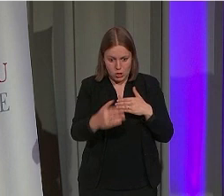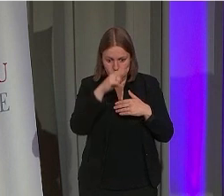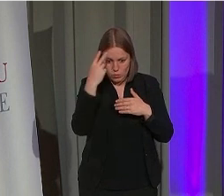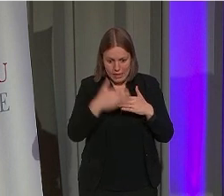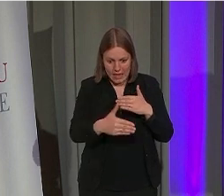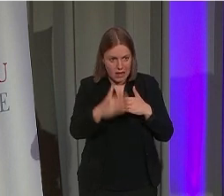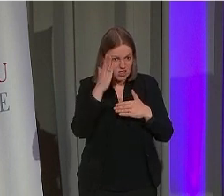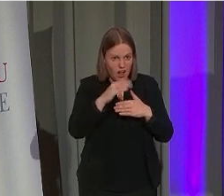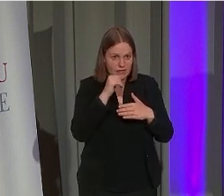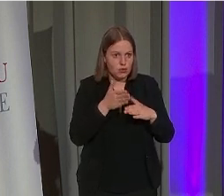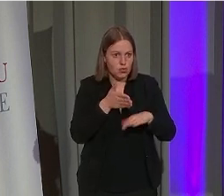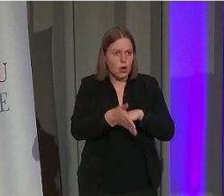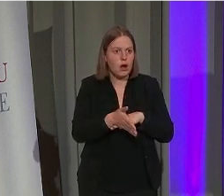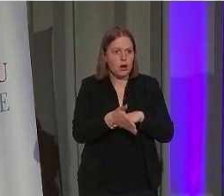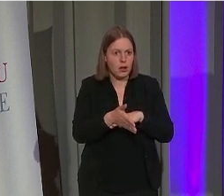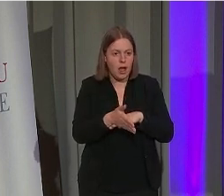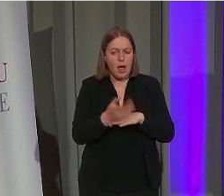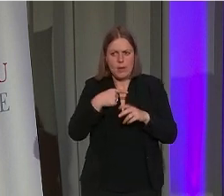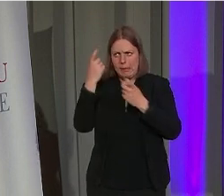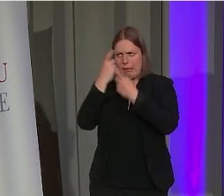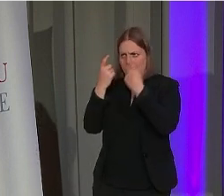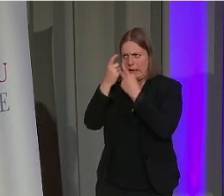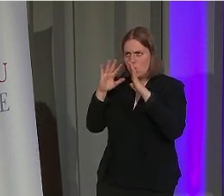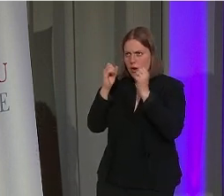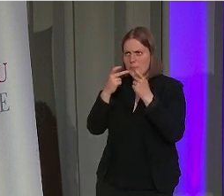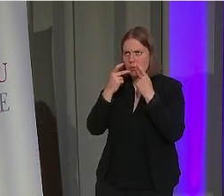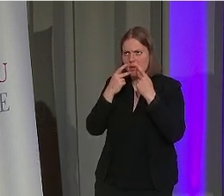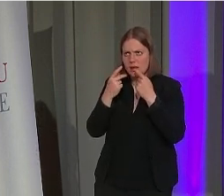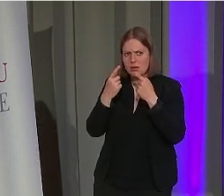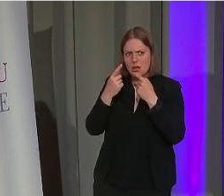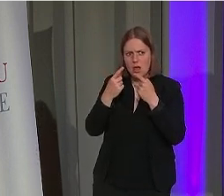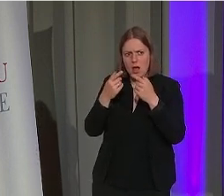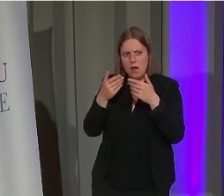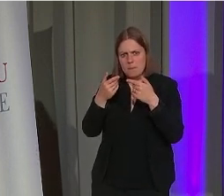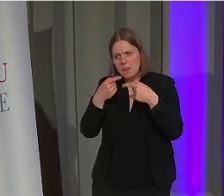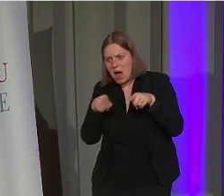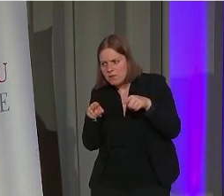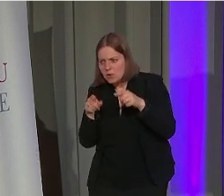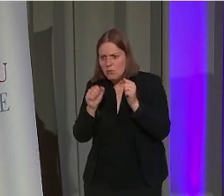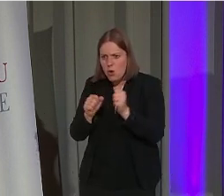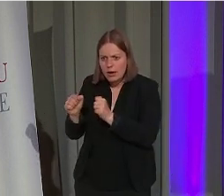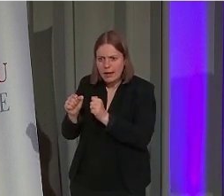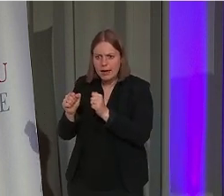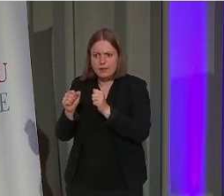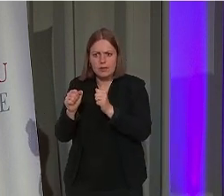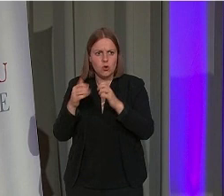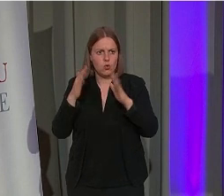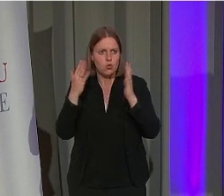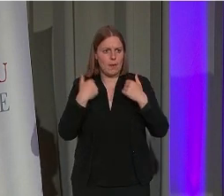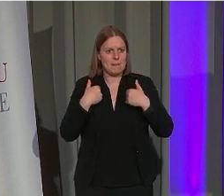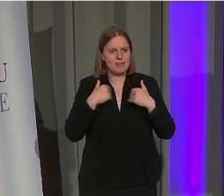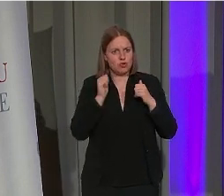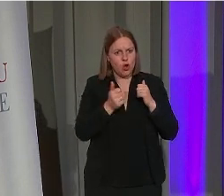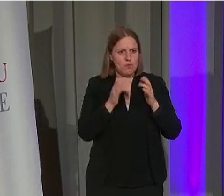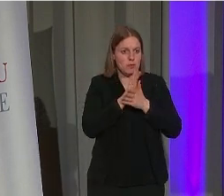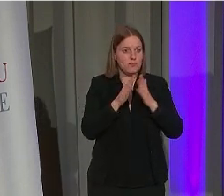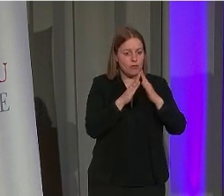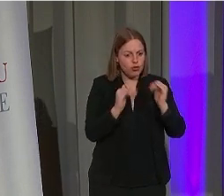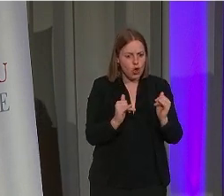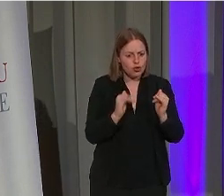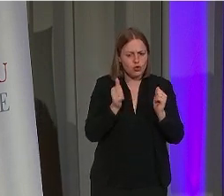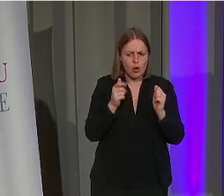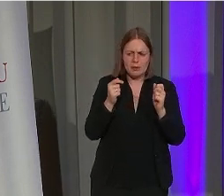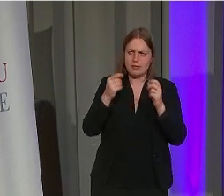who are temporarily inaccessible due to restoration. For those buildings, we